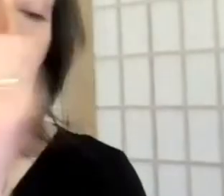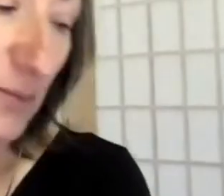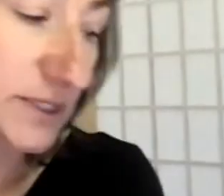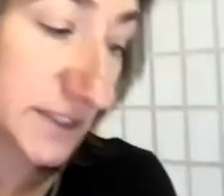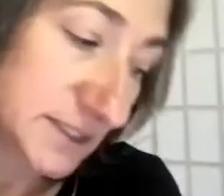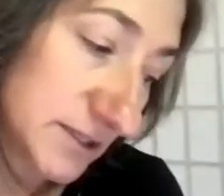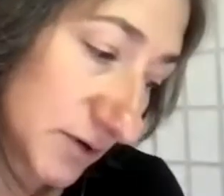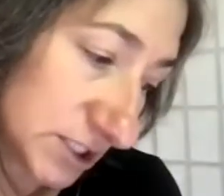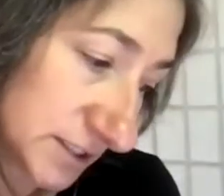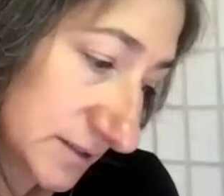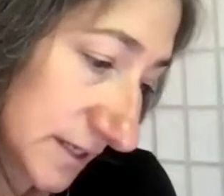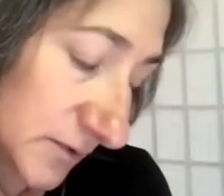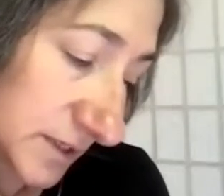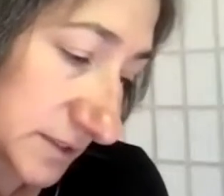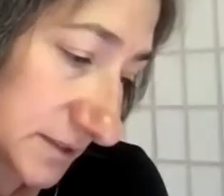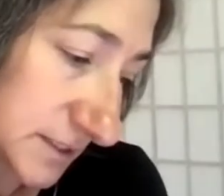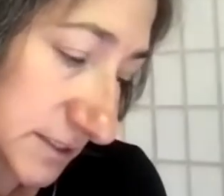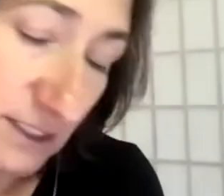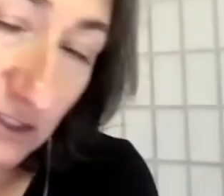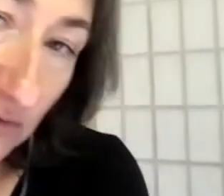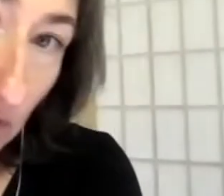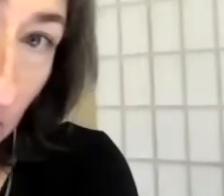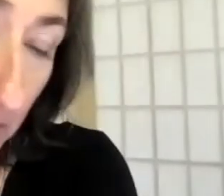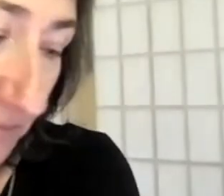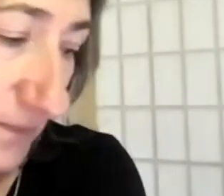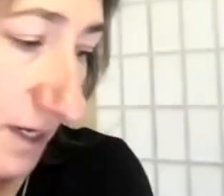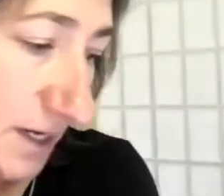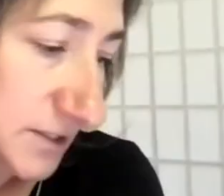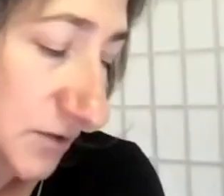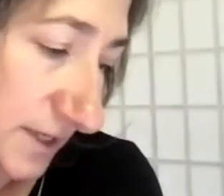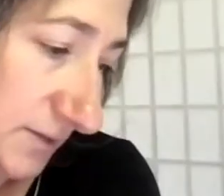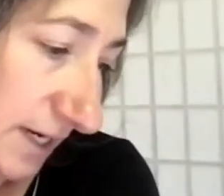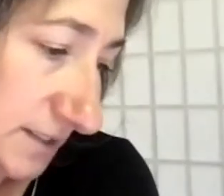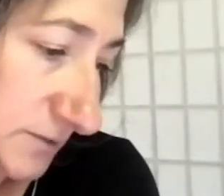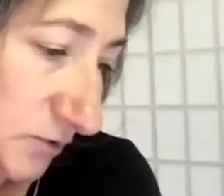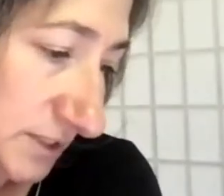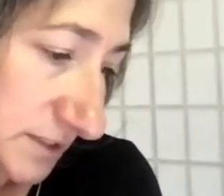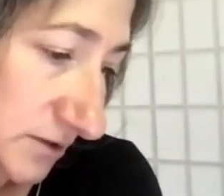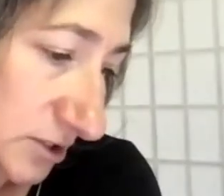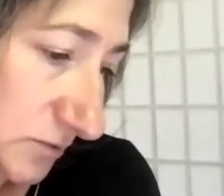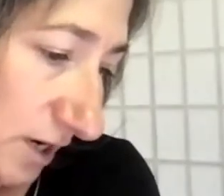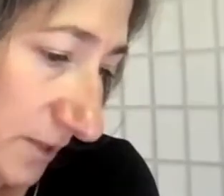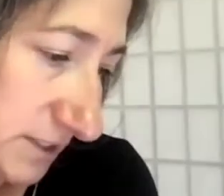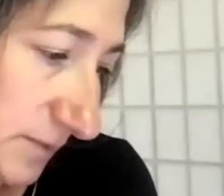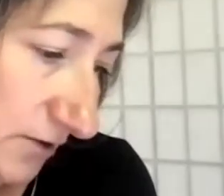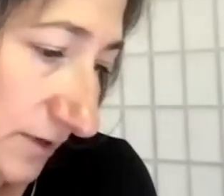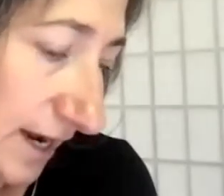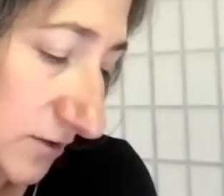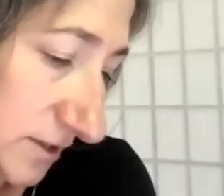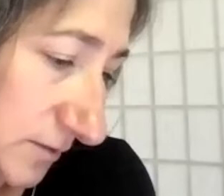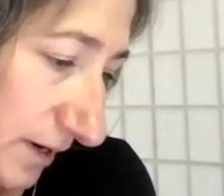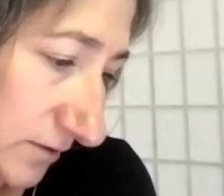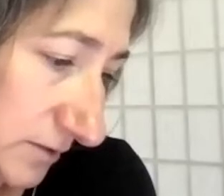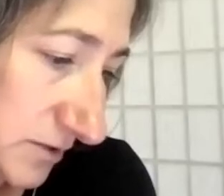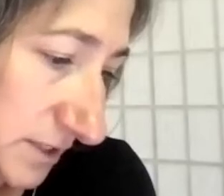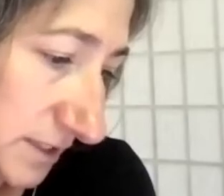So that brings us to the question that was this, Denise, this was your room. So thinking back to this morning's large group comments about how you